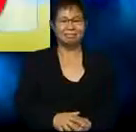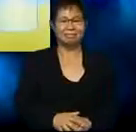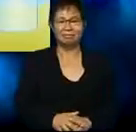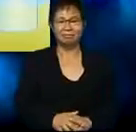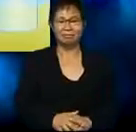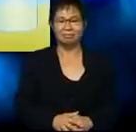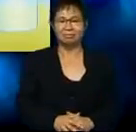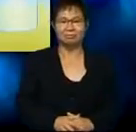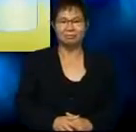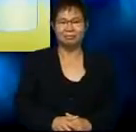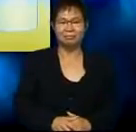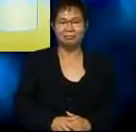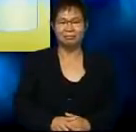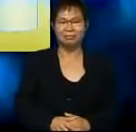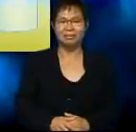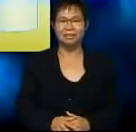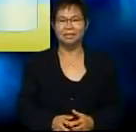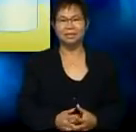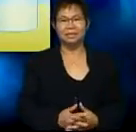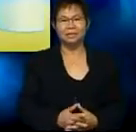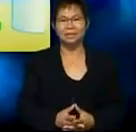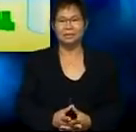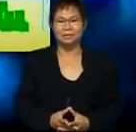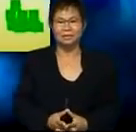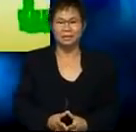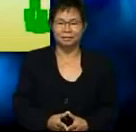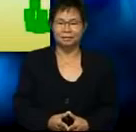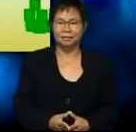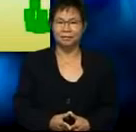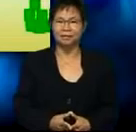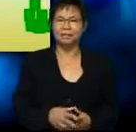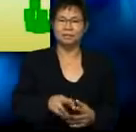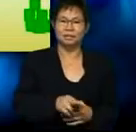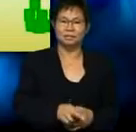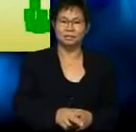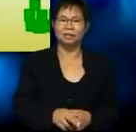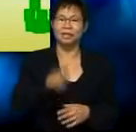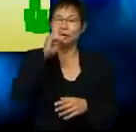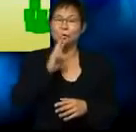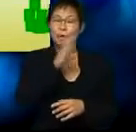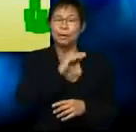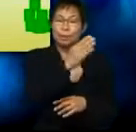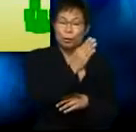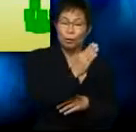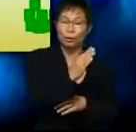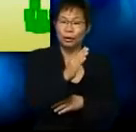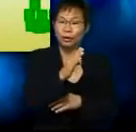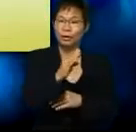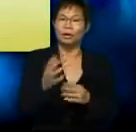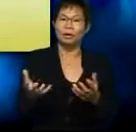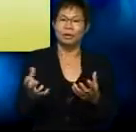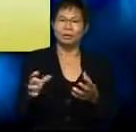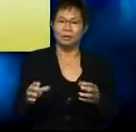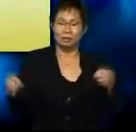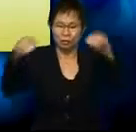When this red and blue and green cubes are put